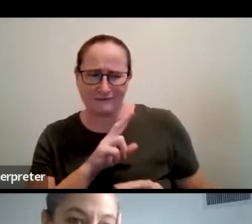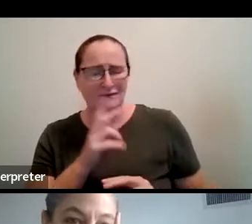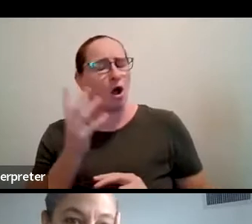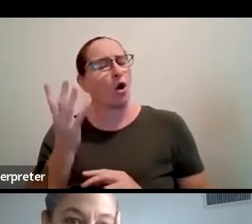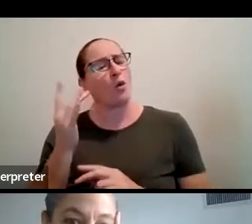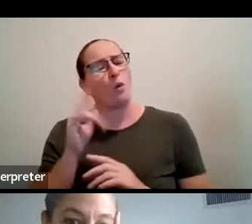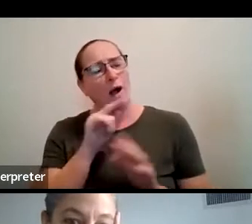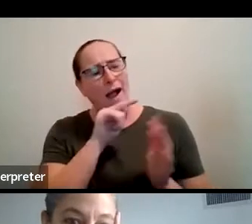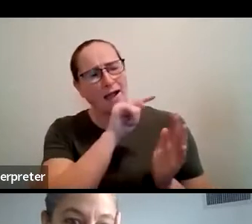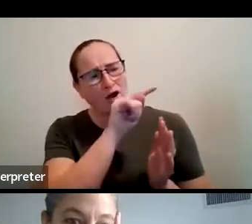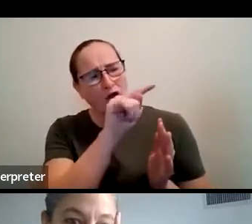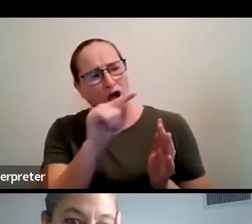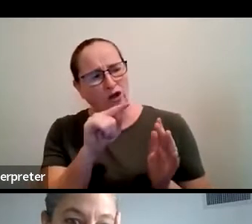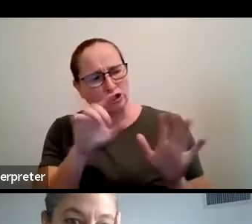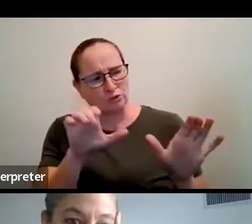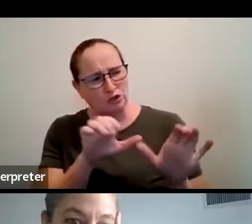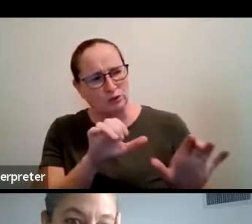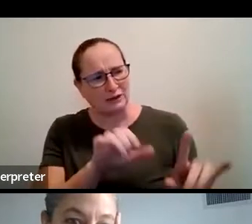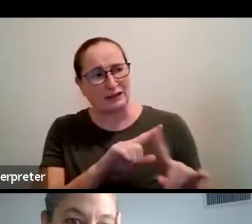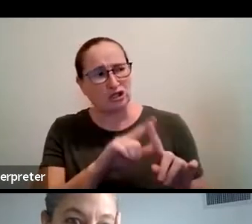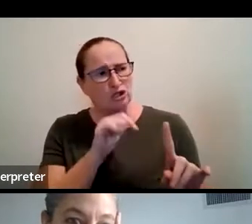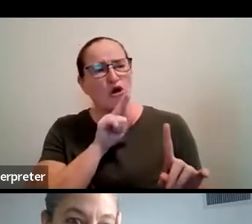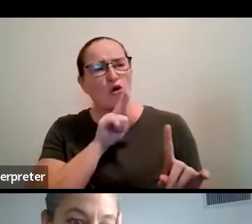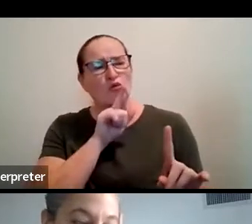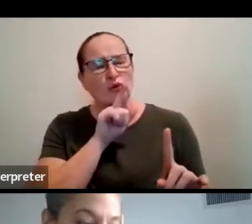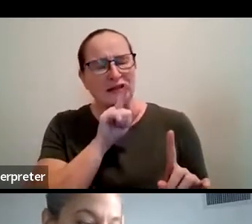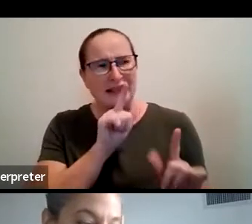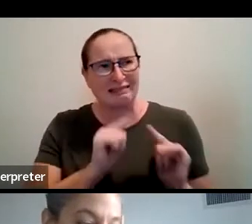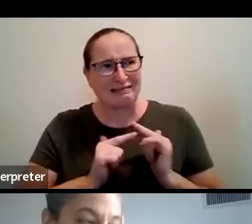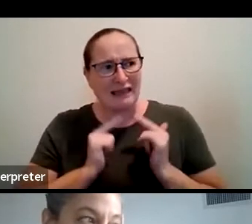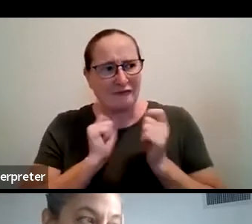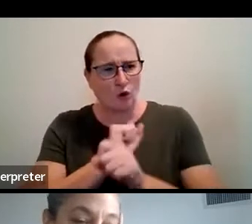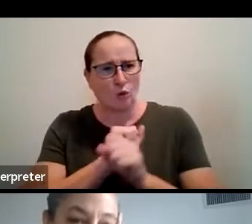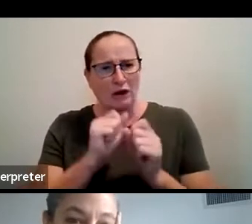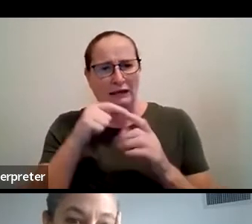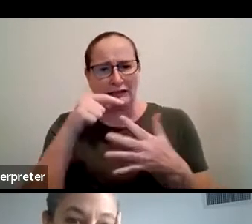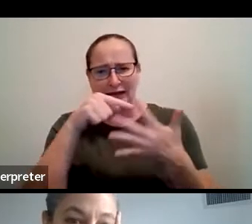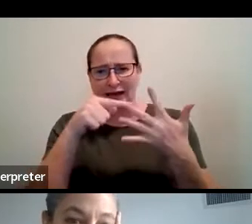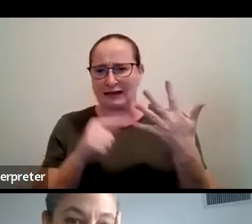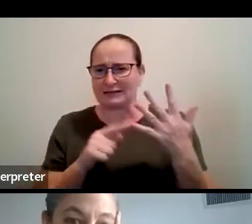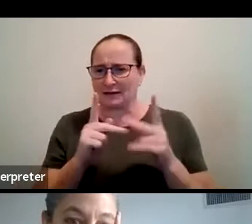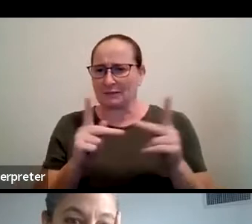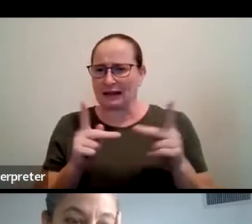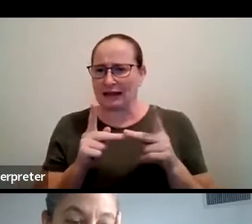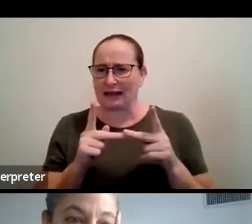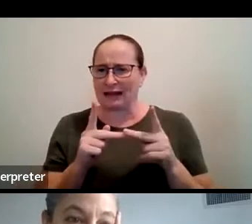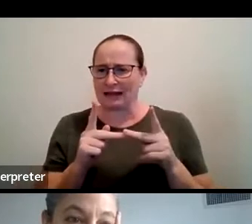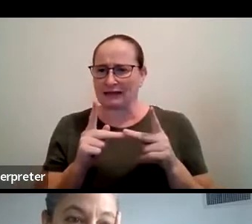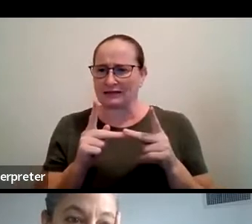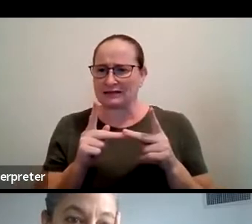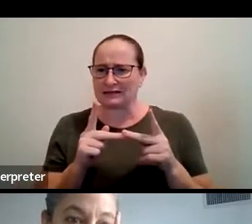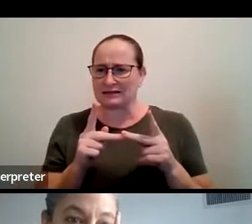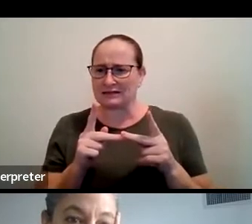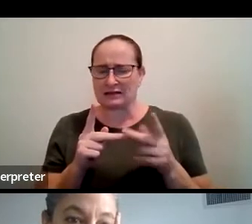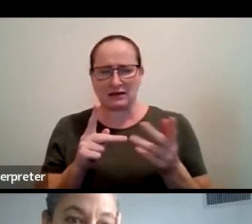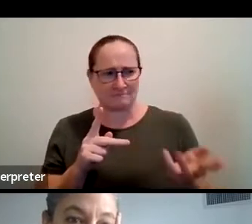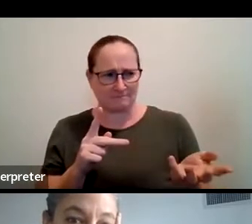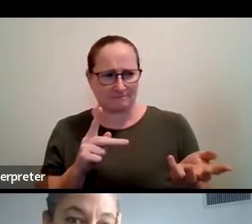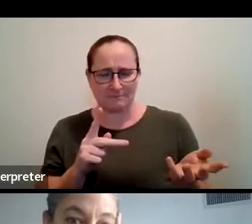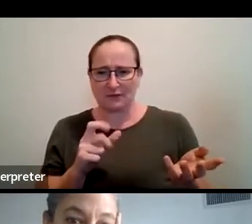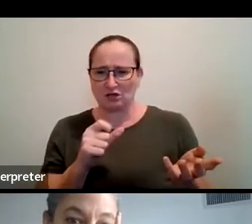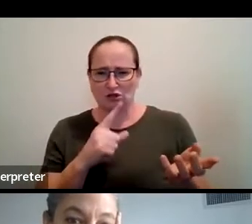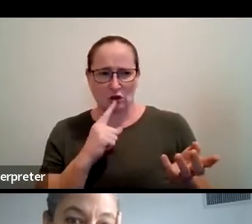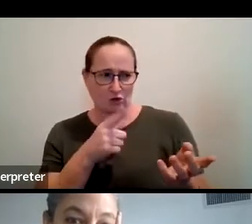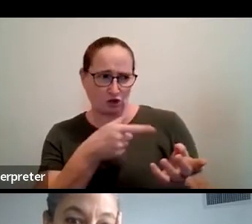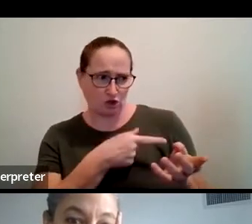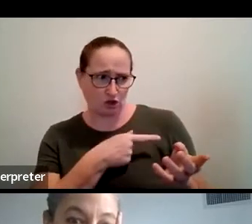all you suits doing this when you don't actually live and work in these places? You don't live, work, or play in these spaces that you're